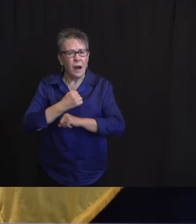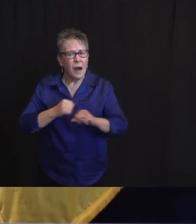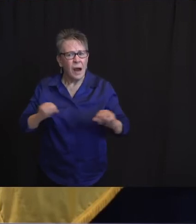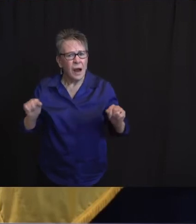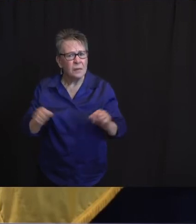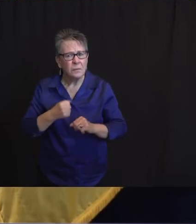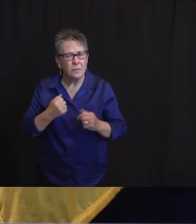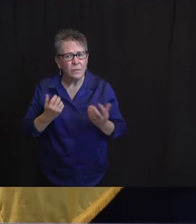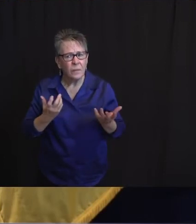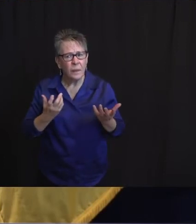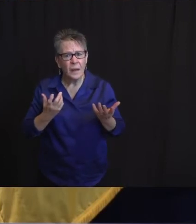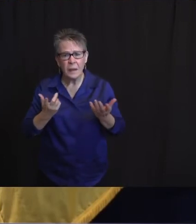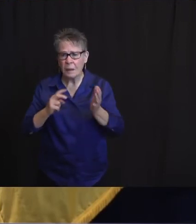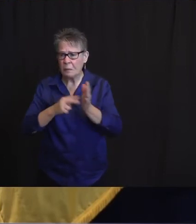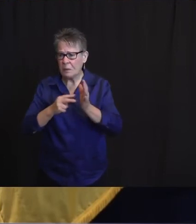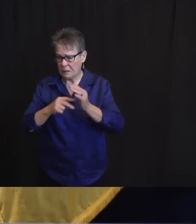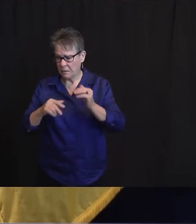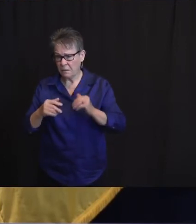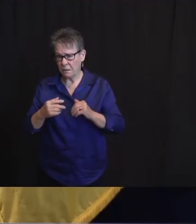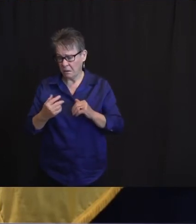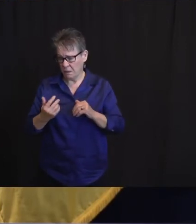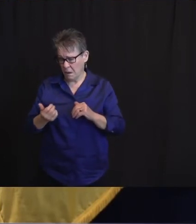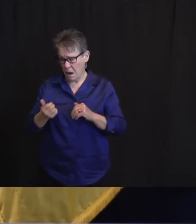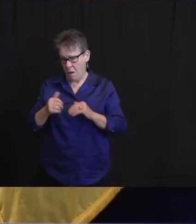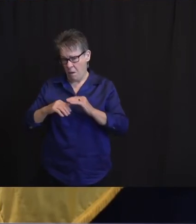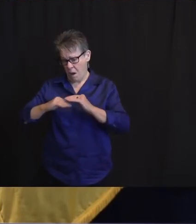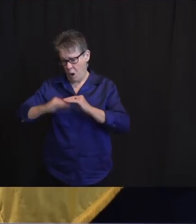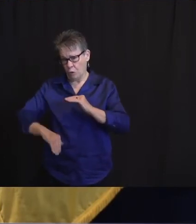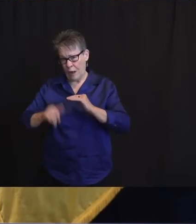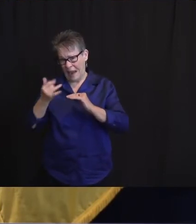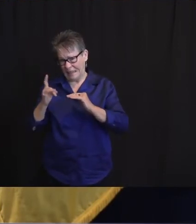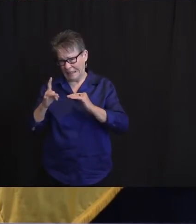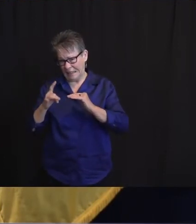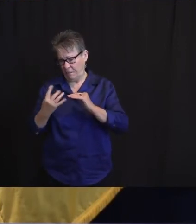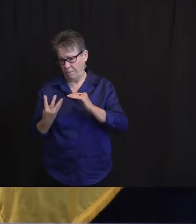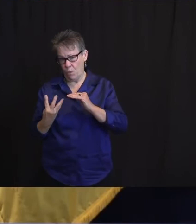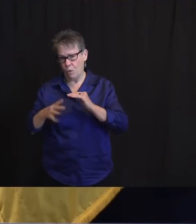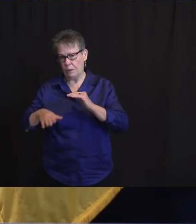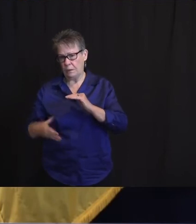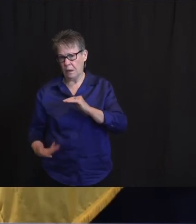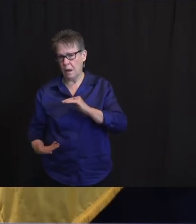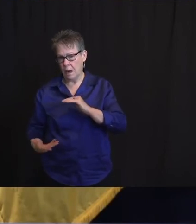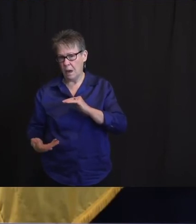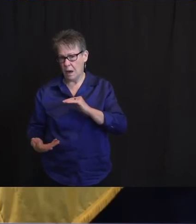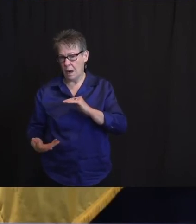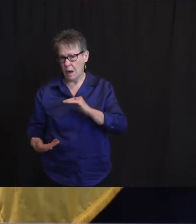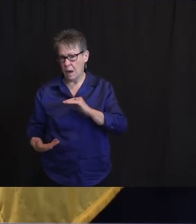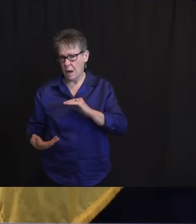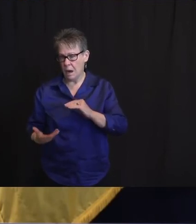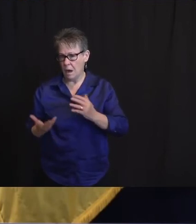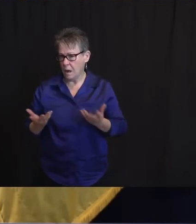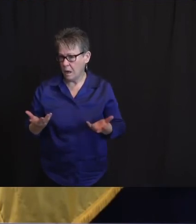of 18 we've lost, and a total of 67, including those 4 under the age of